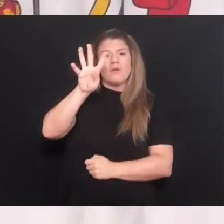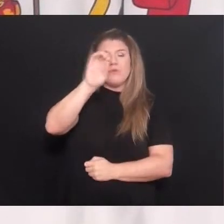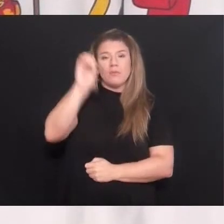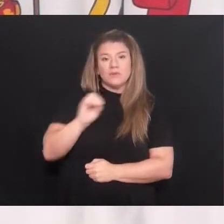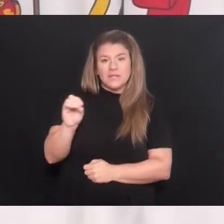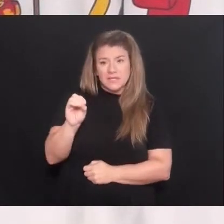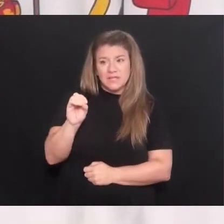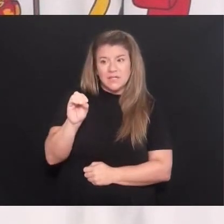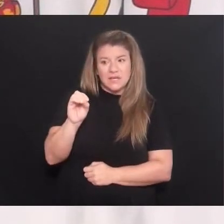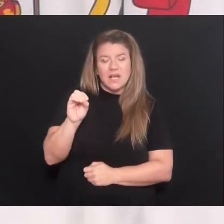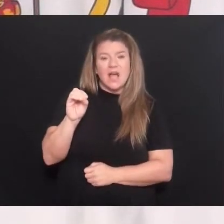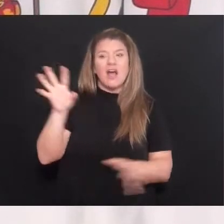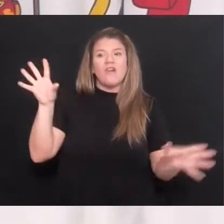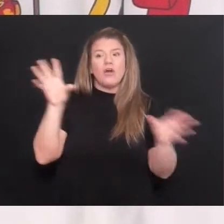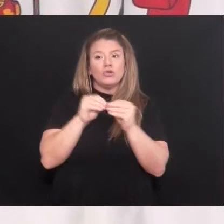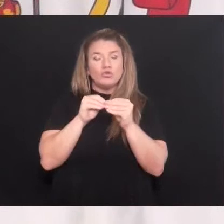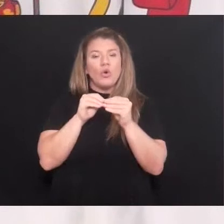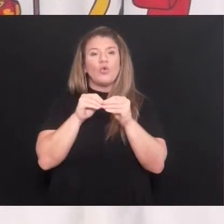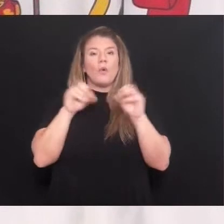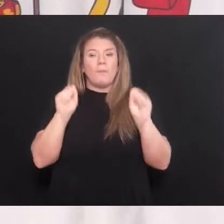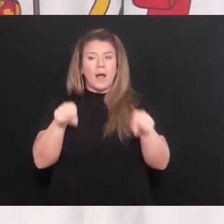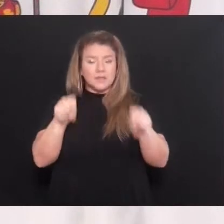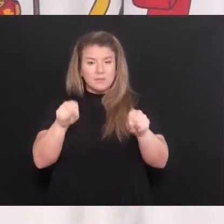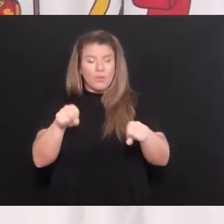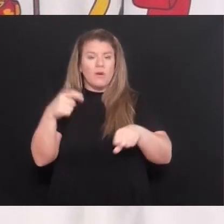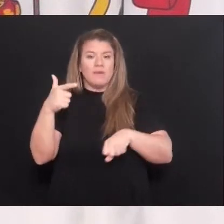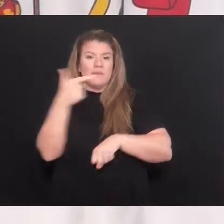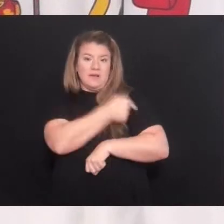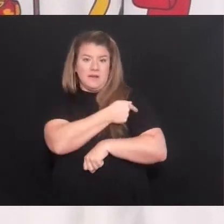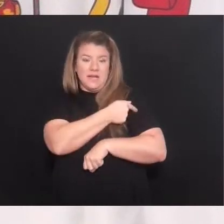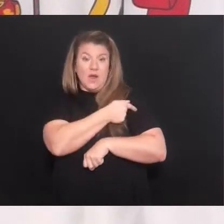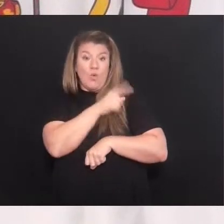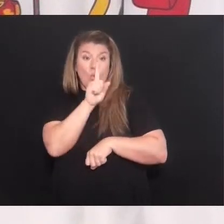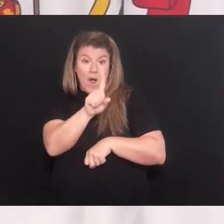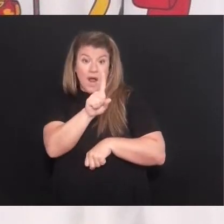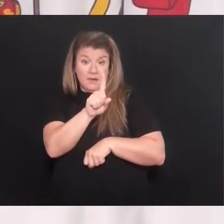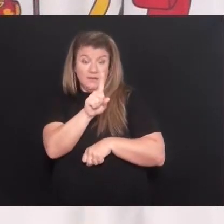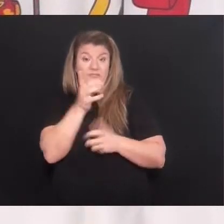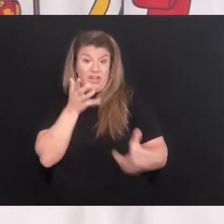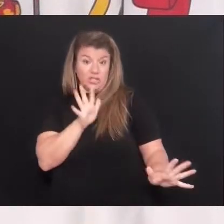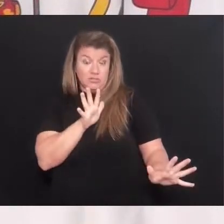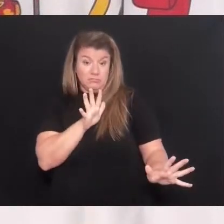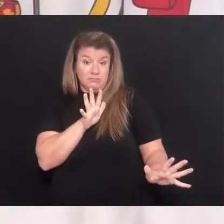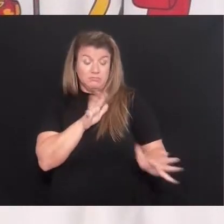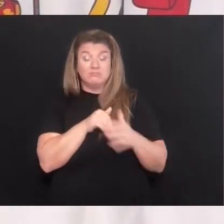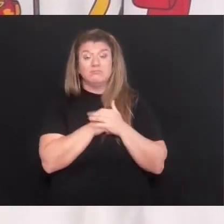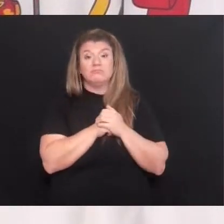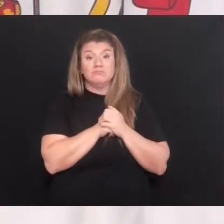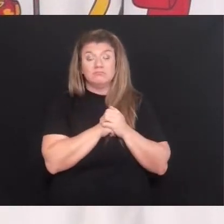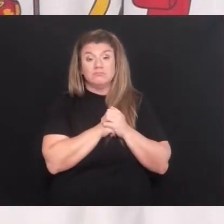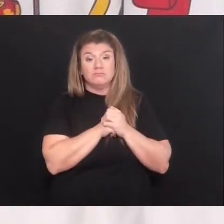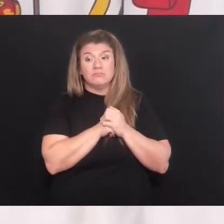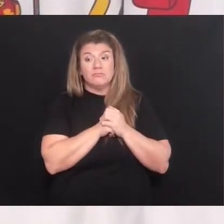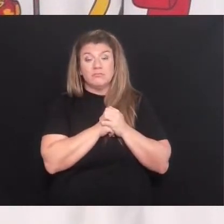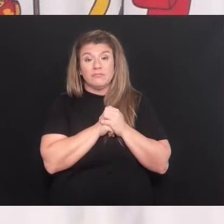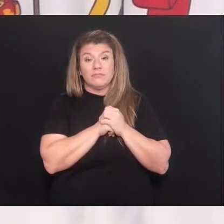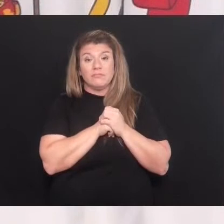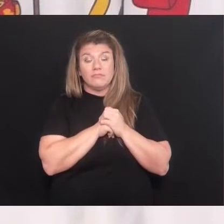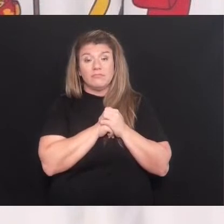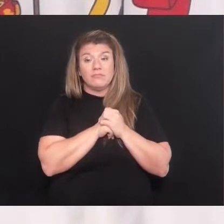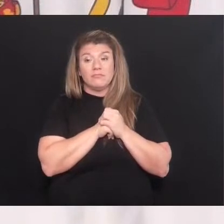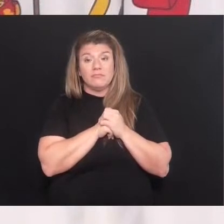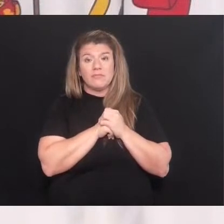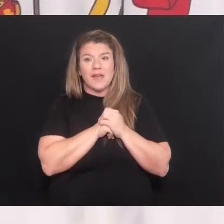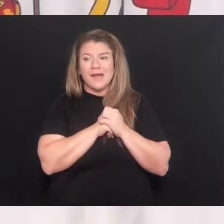73.4% of our total eligible population that have gotten at least their first shot. But West Virginia